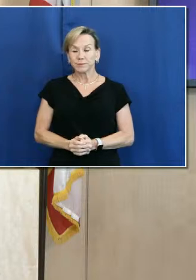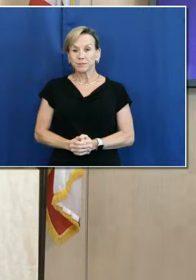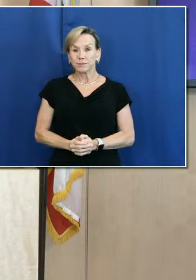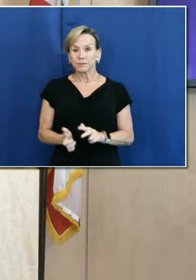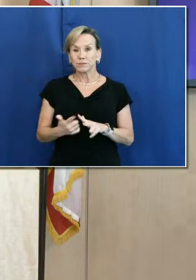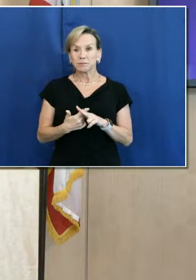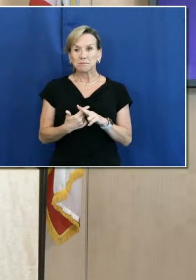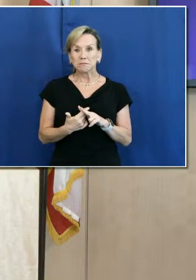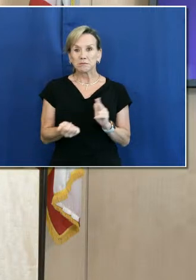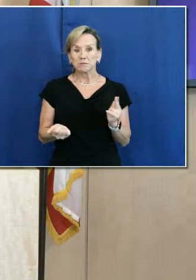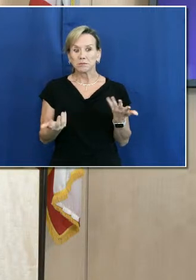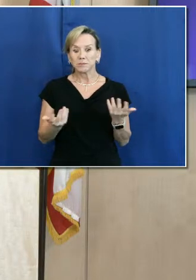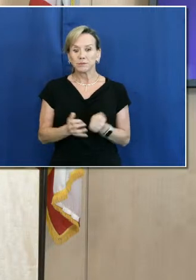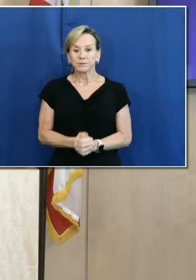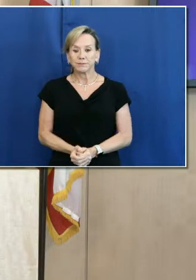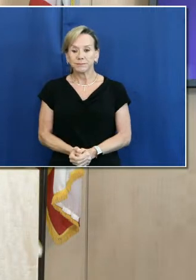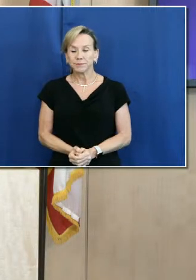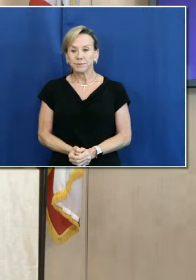We lost her?